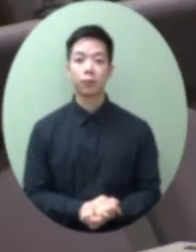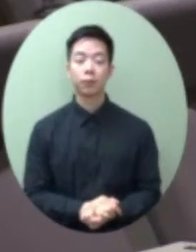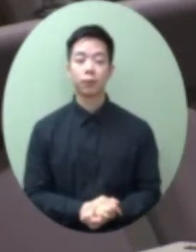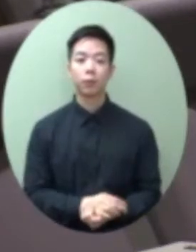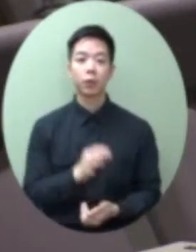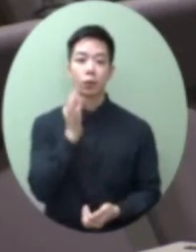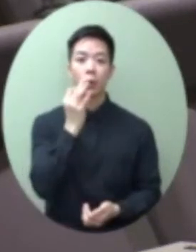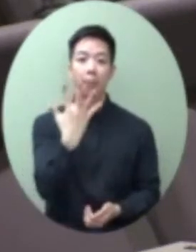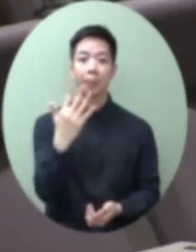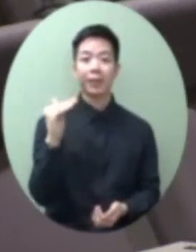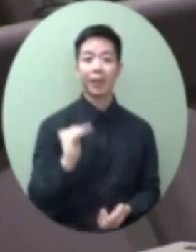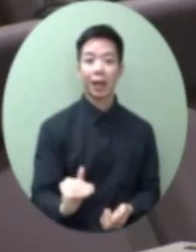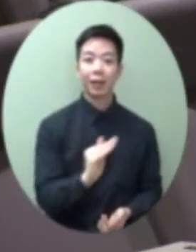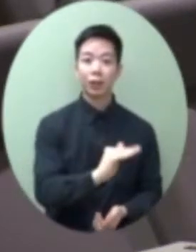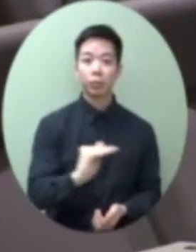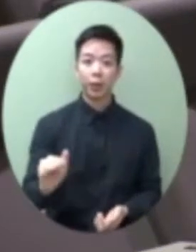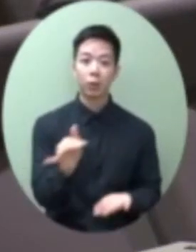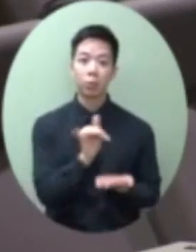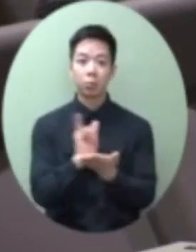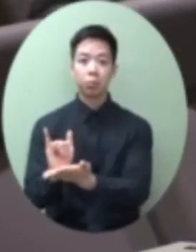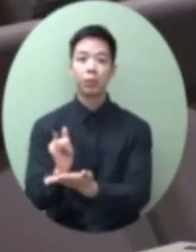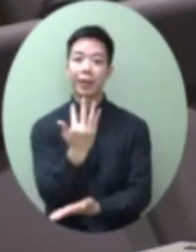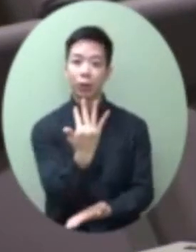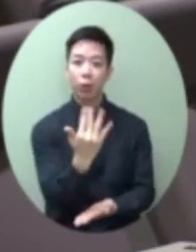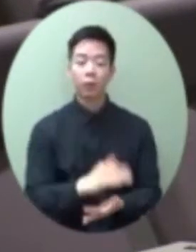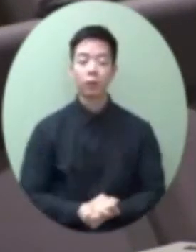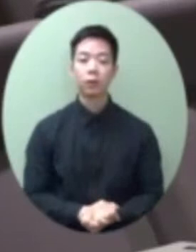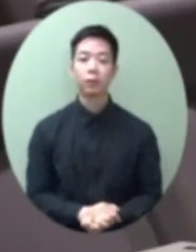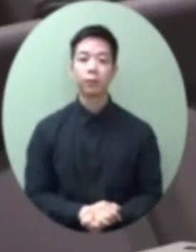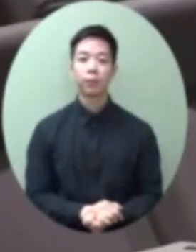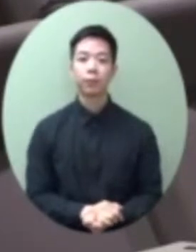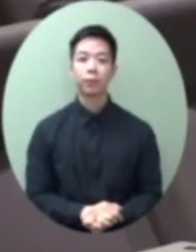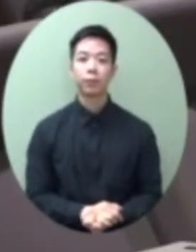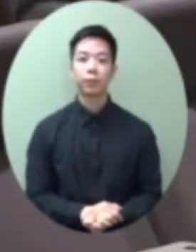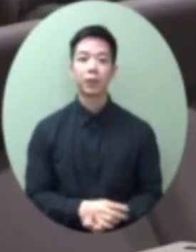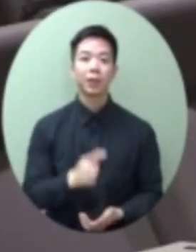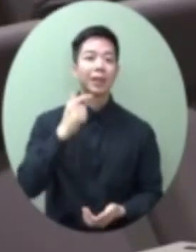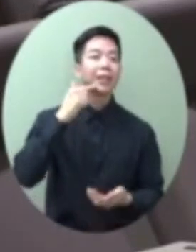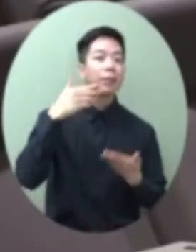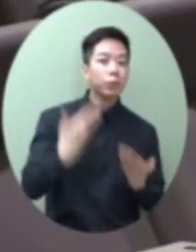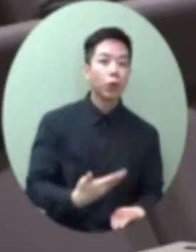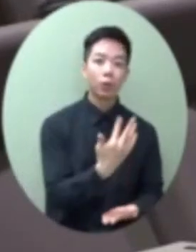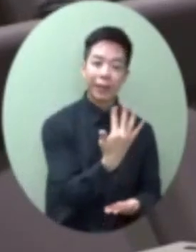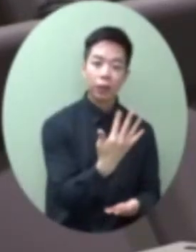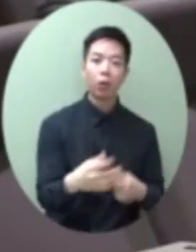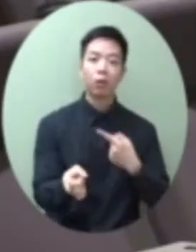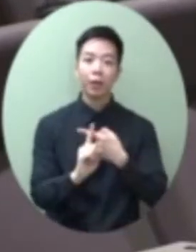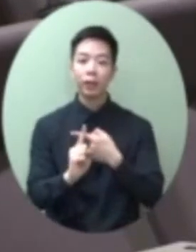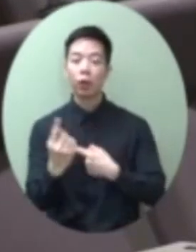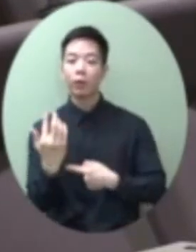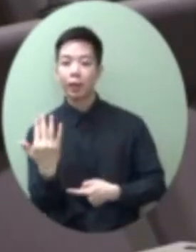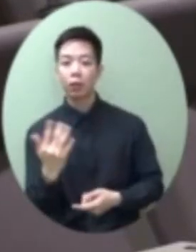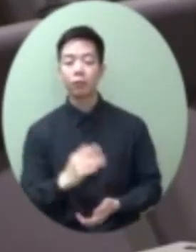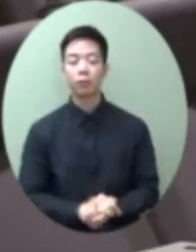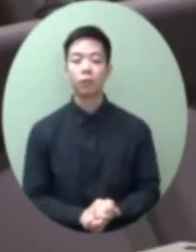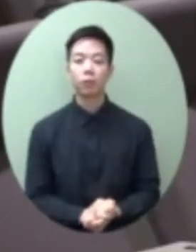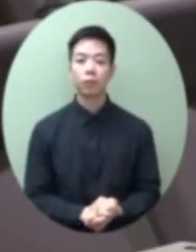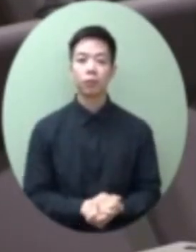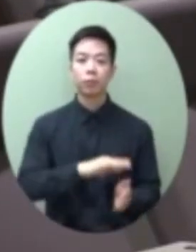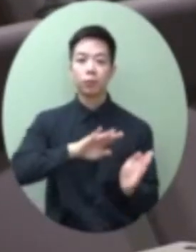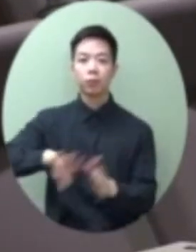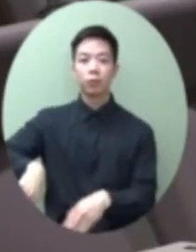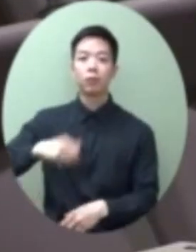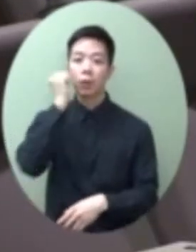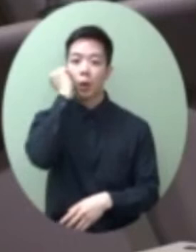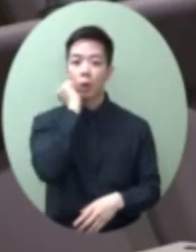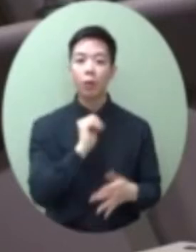are being hospitalized? How many are in serious and critical condition so far? And for the elderly homes, how many are under the Home